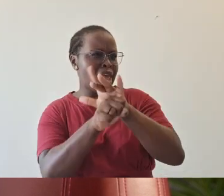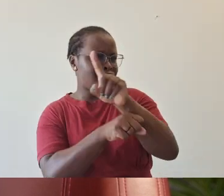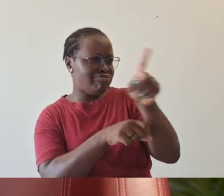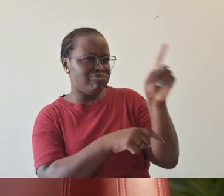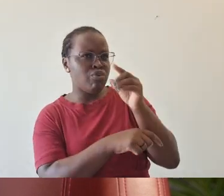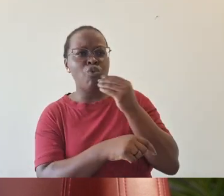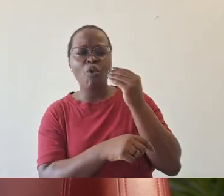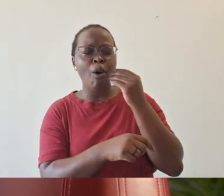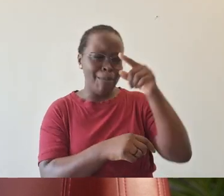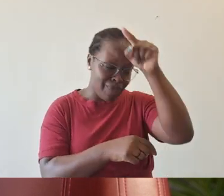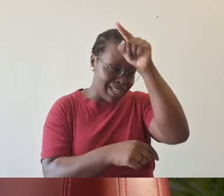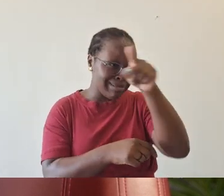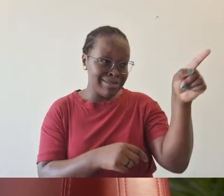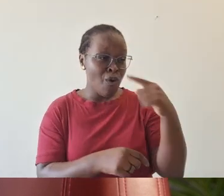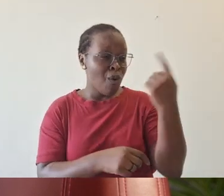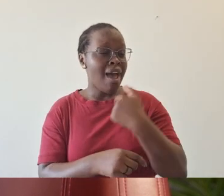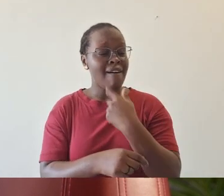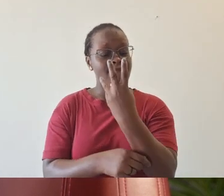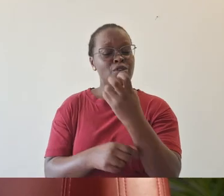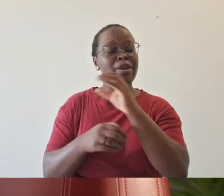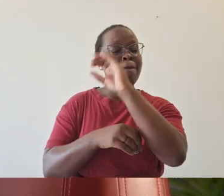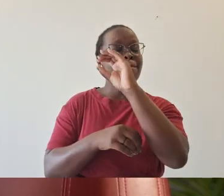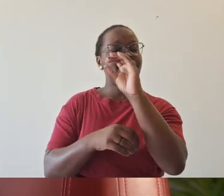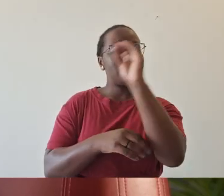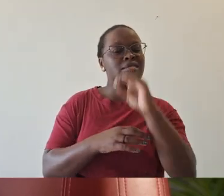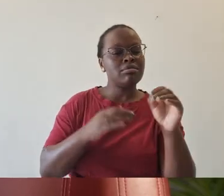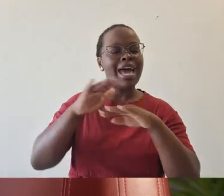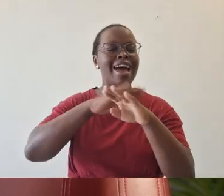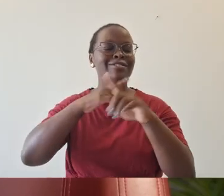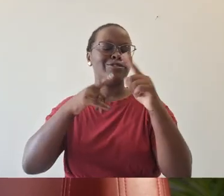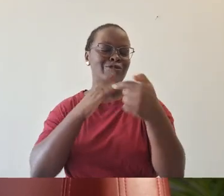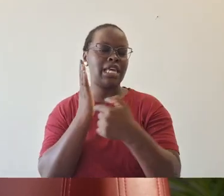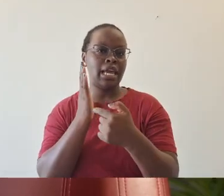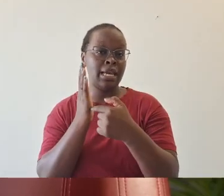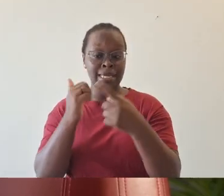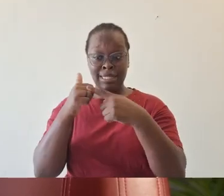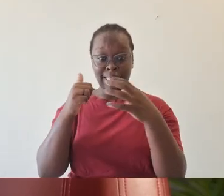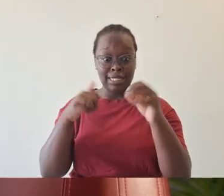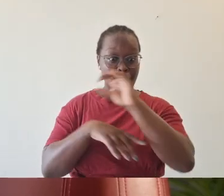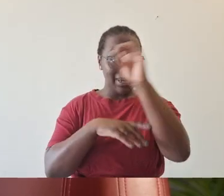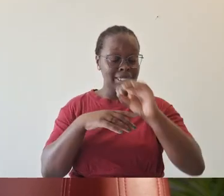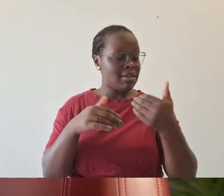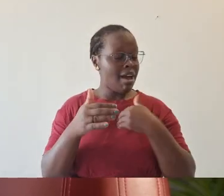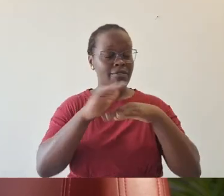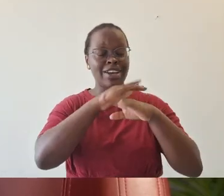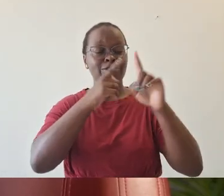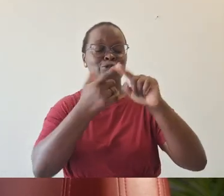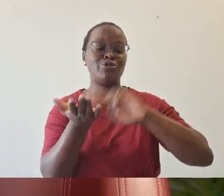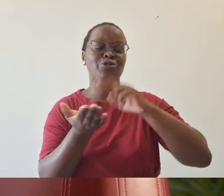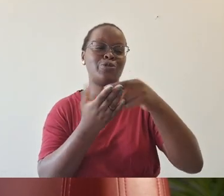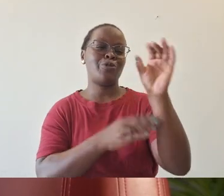you find that only like 40% had even access to radio, and like 60% did not have any of those resources we are looking for.